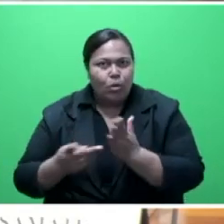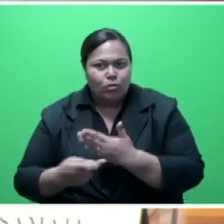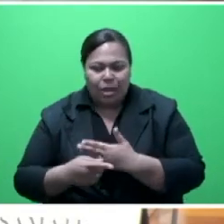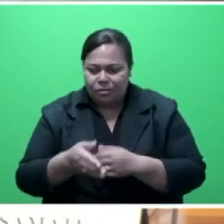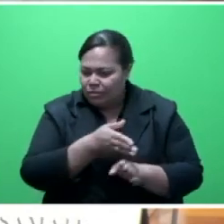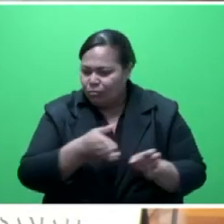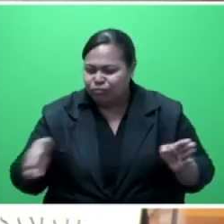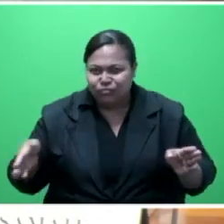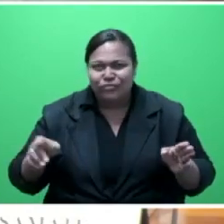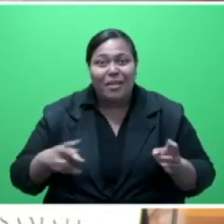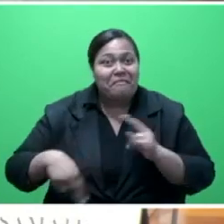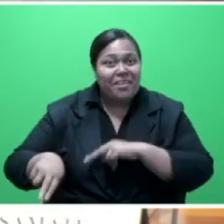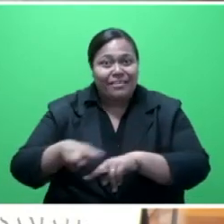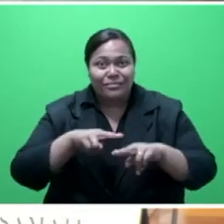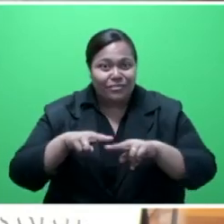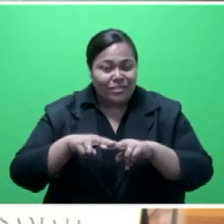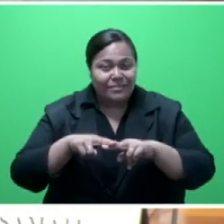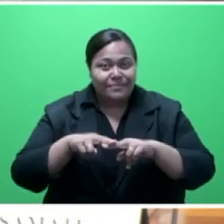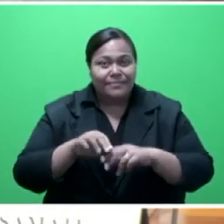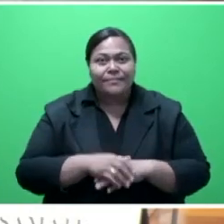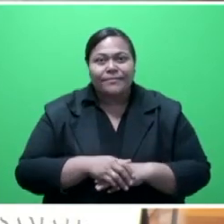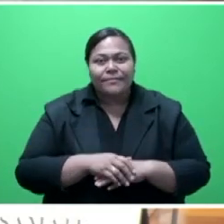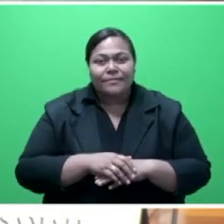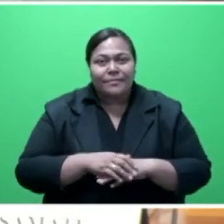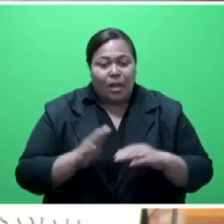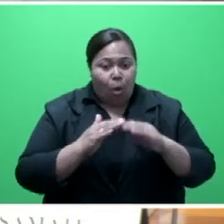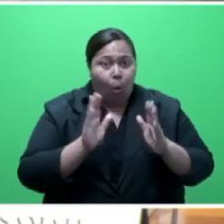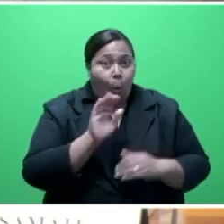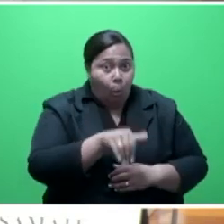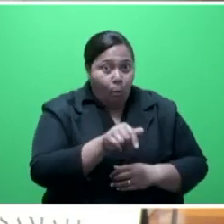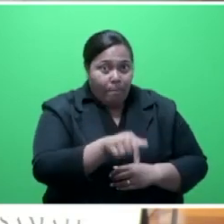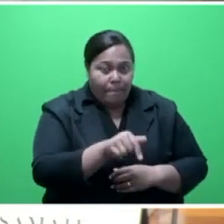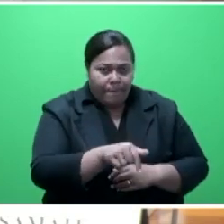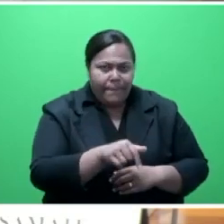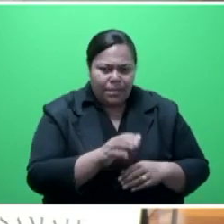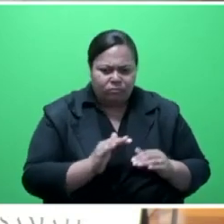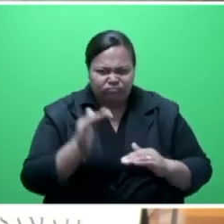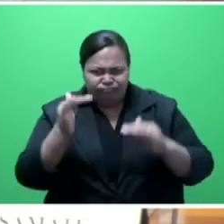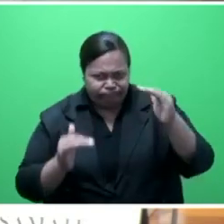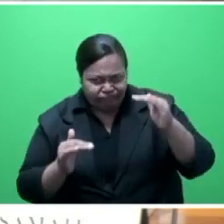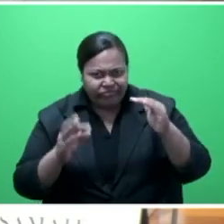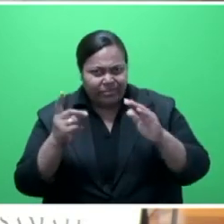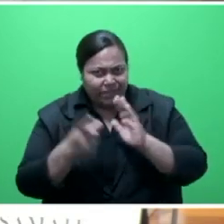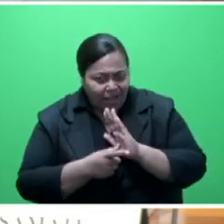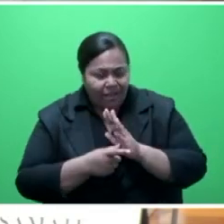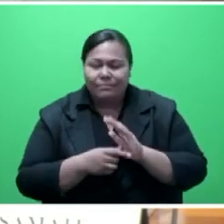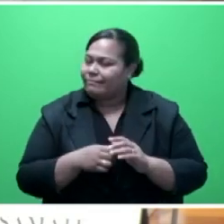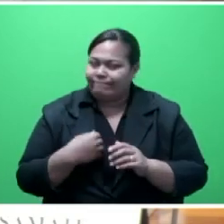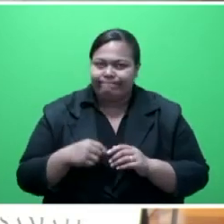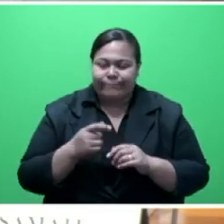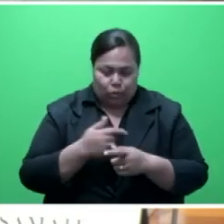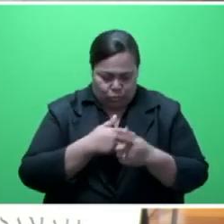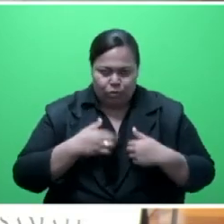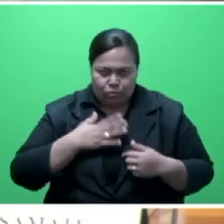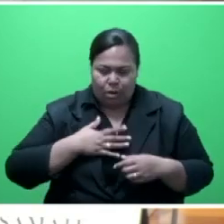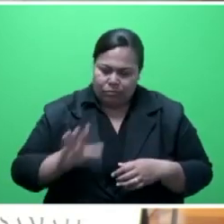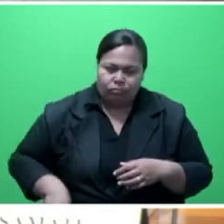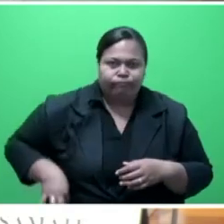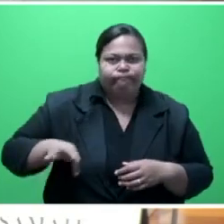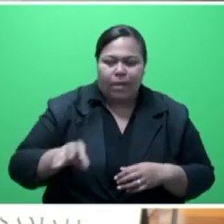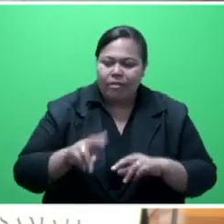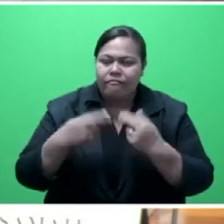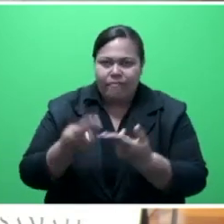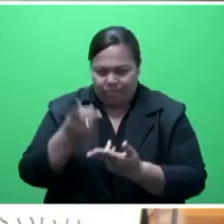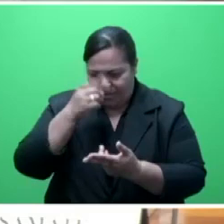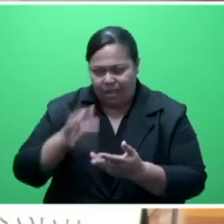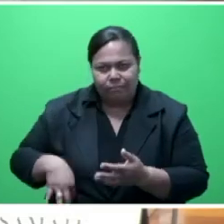level. Rather than entrench residential inequality, these mixed strata housing units will be made affordable for families at many